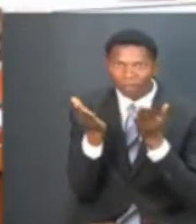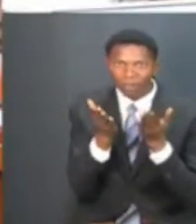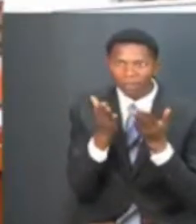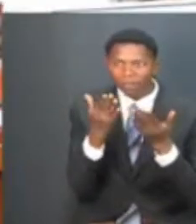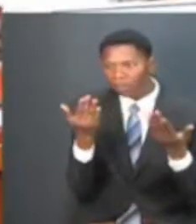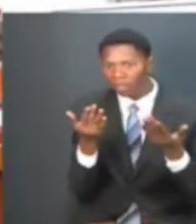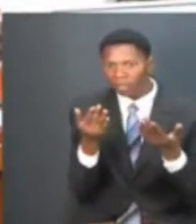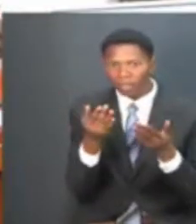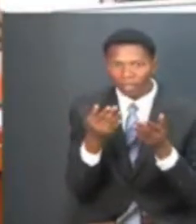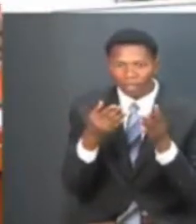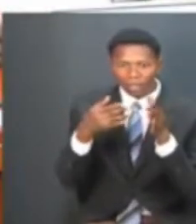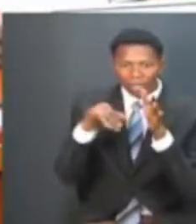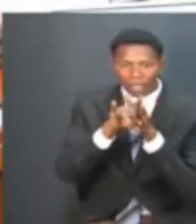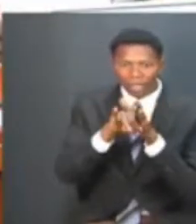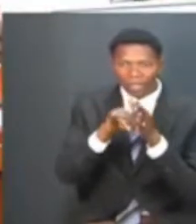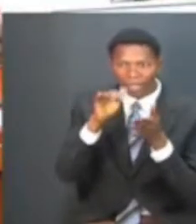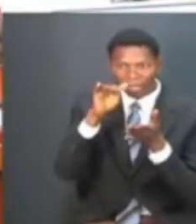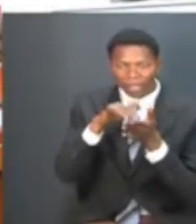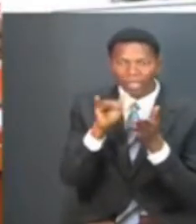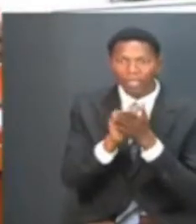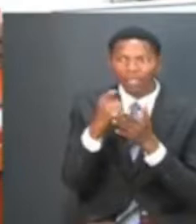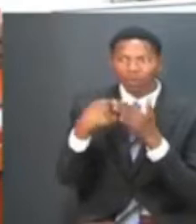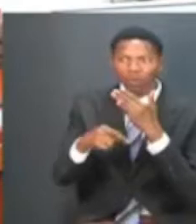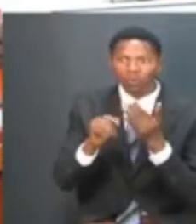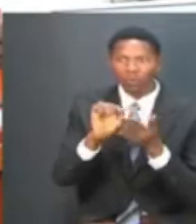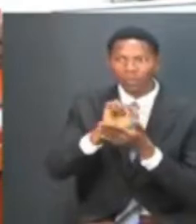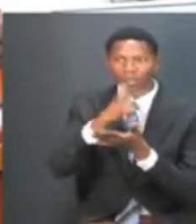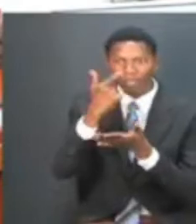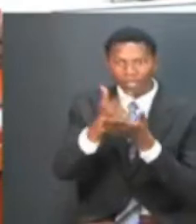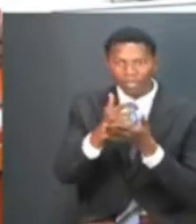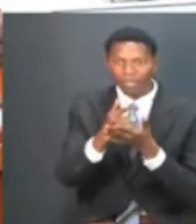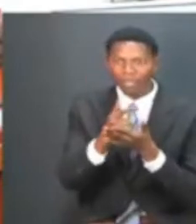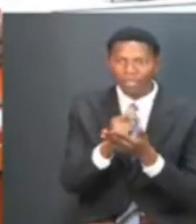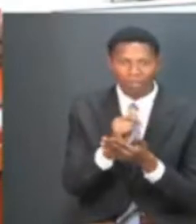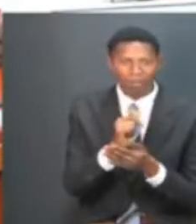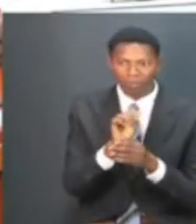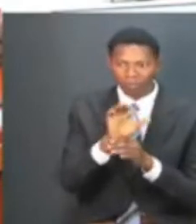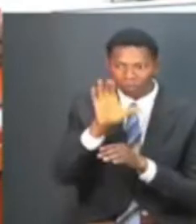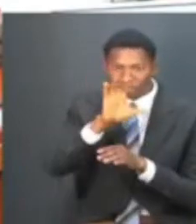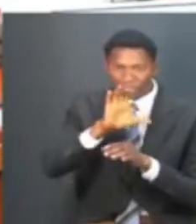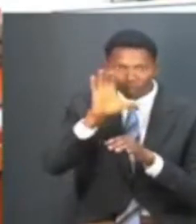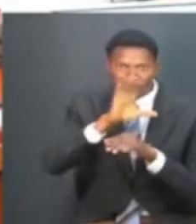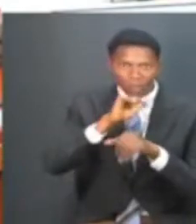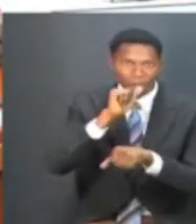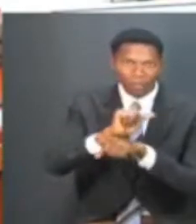indicates that graduate job hunting